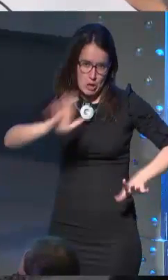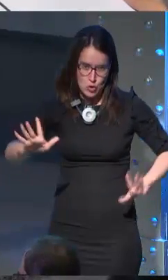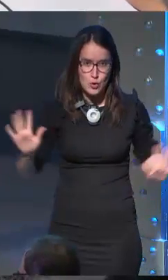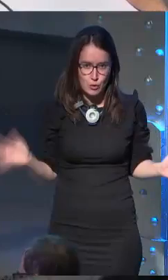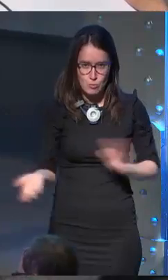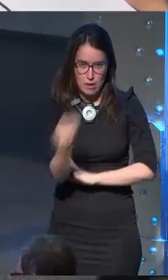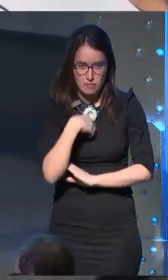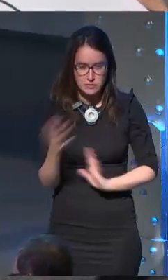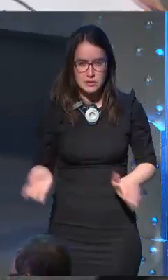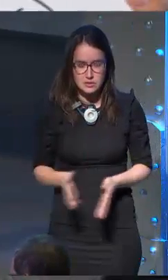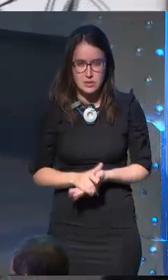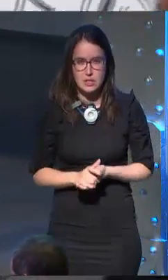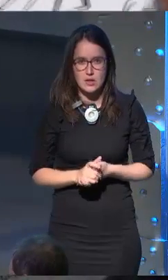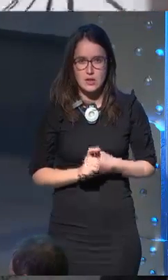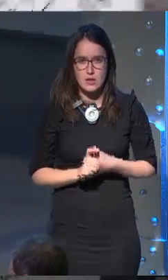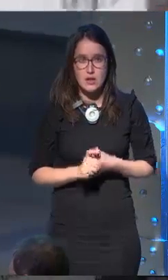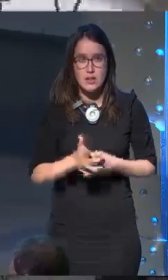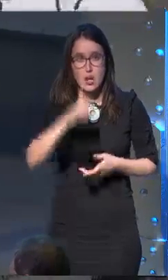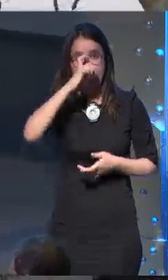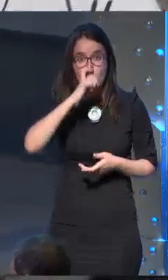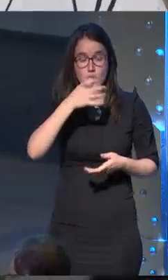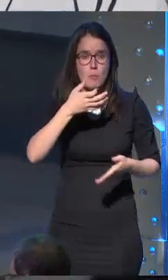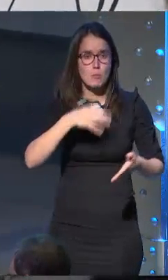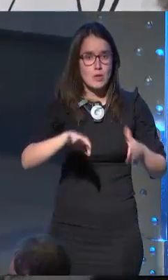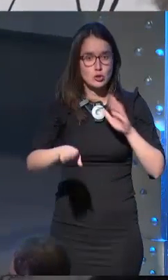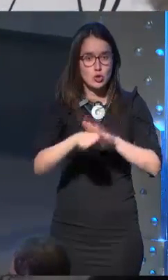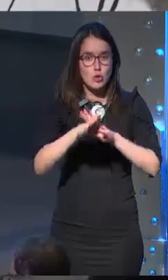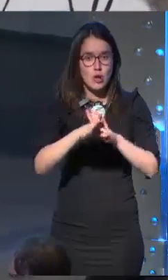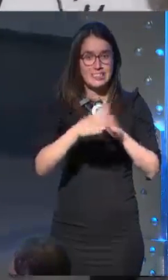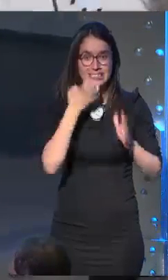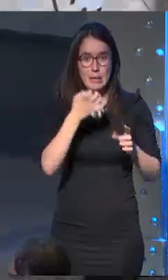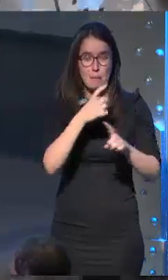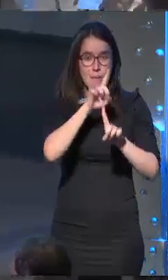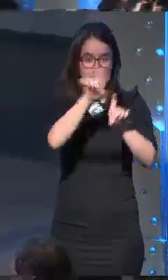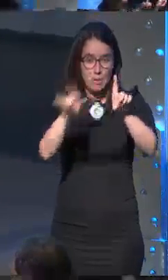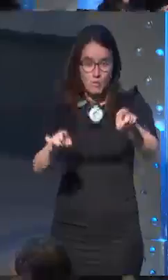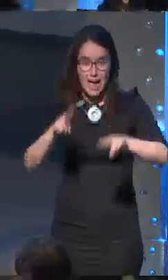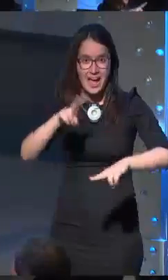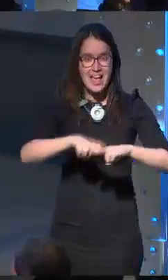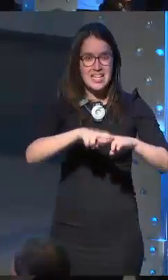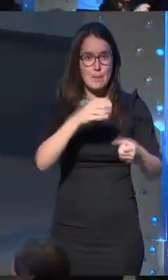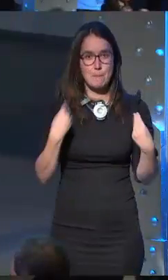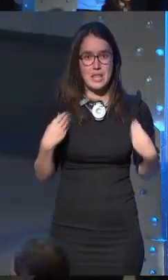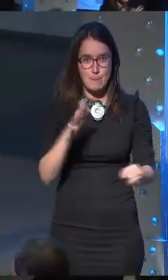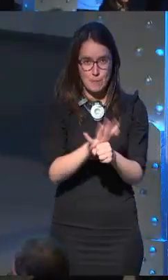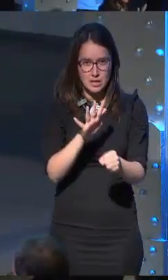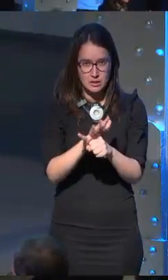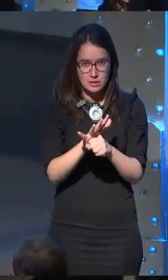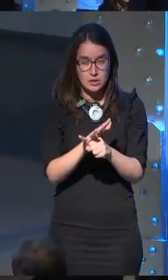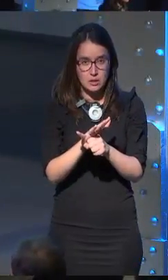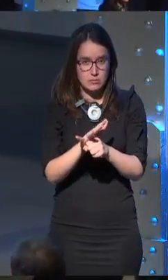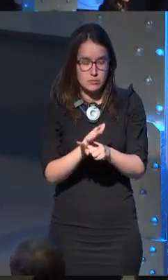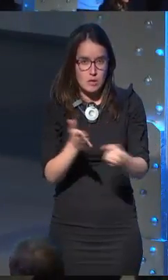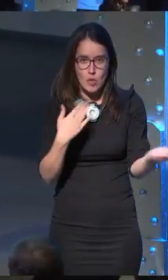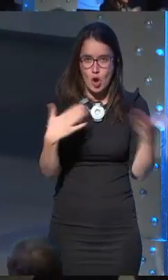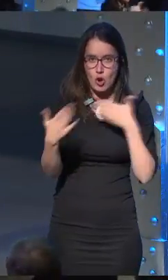Looks like I didn't take too much. Y os recuerdo que podéis seguir enviando vuestras. So I remind you that you can still send your questions with hashtag